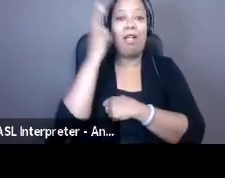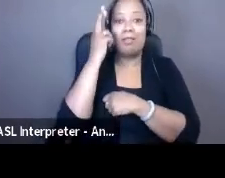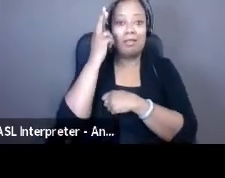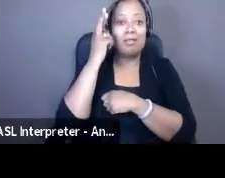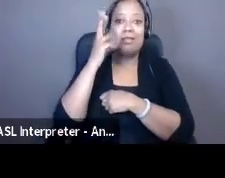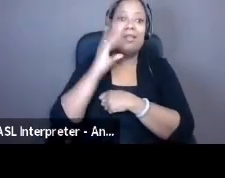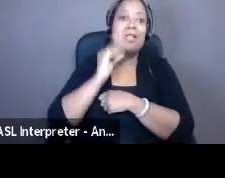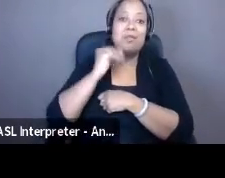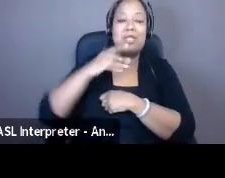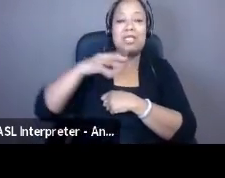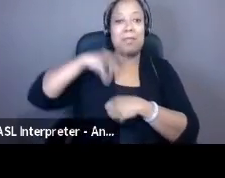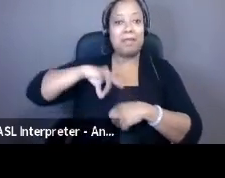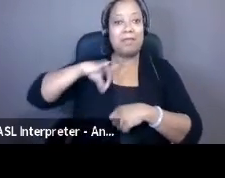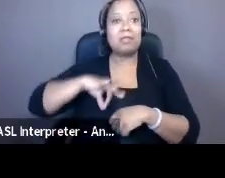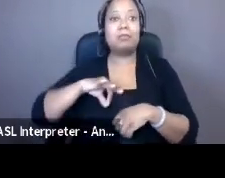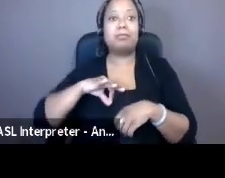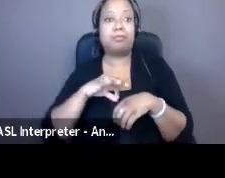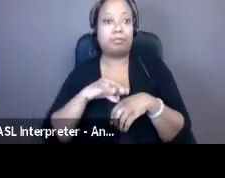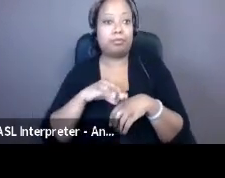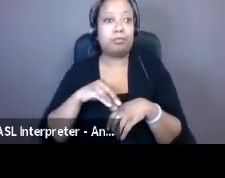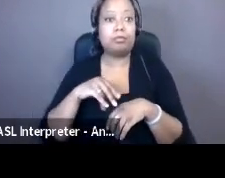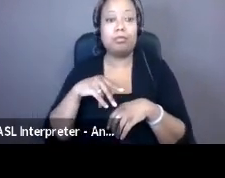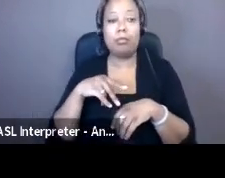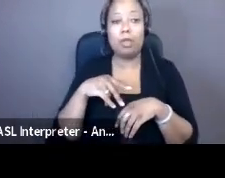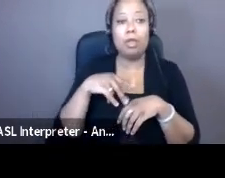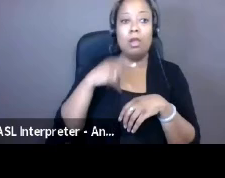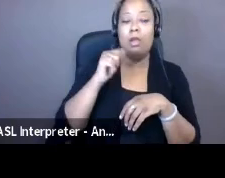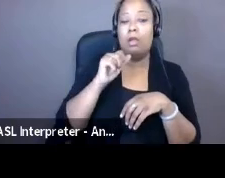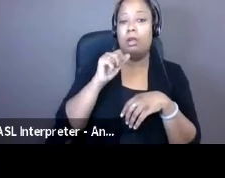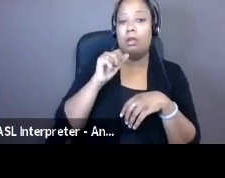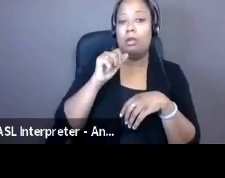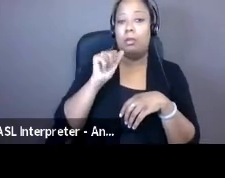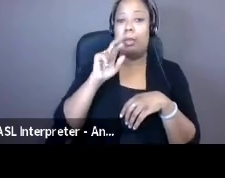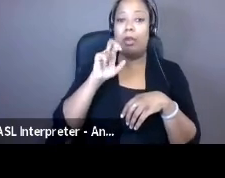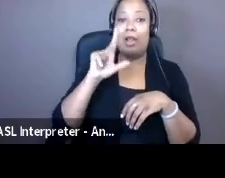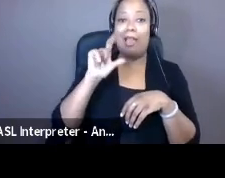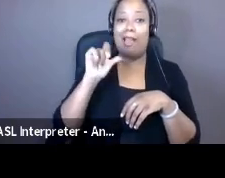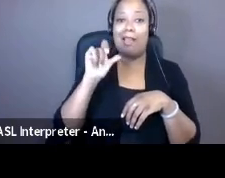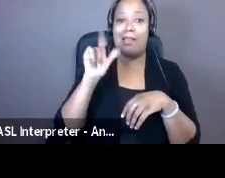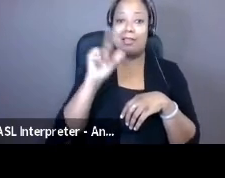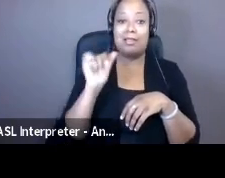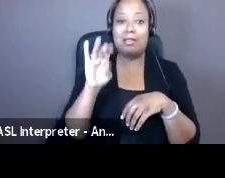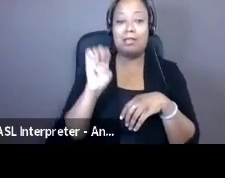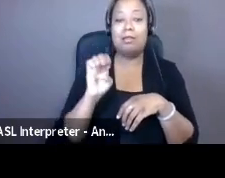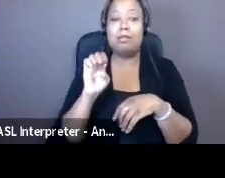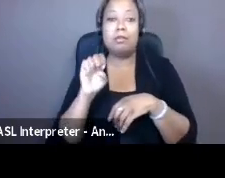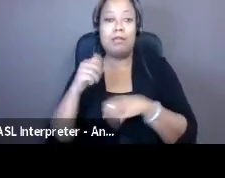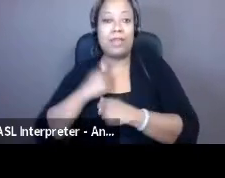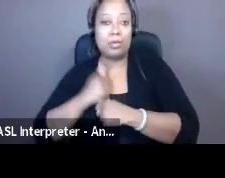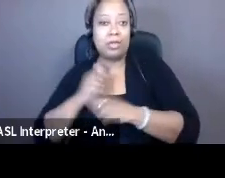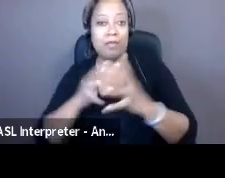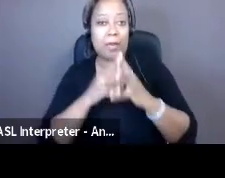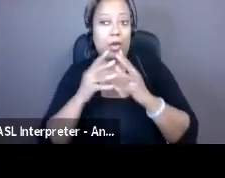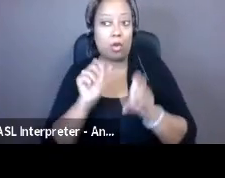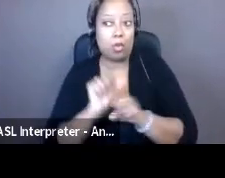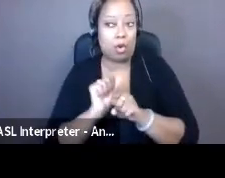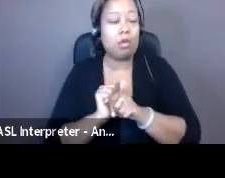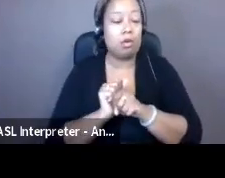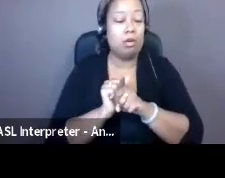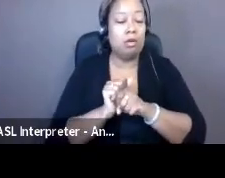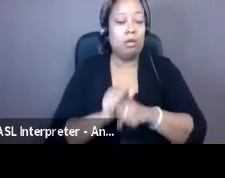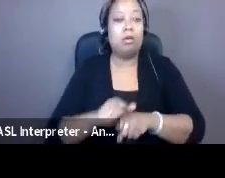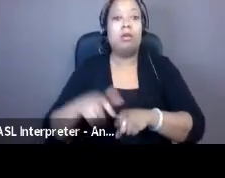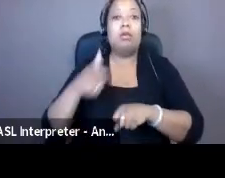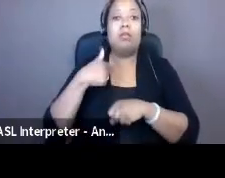Paralyzed Veterans of America's work. We do work with the federal government, US federal government, on disability civil